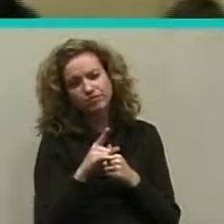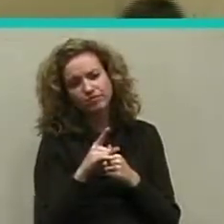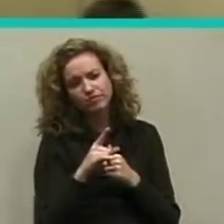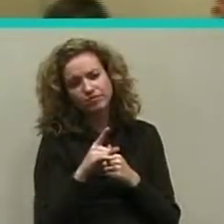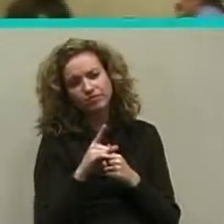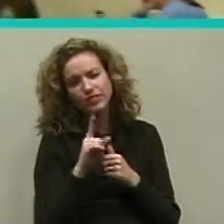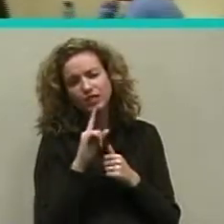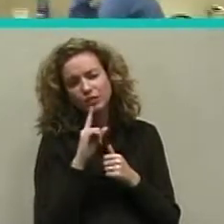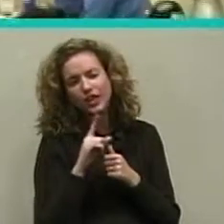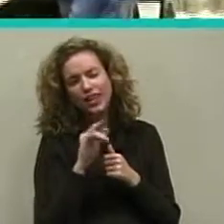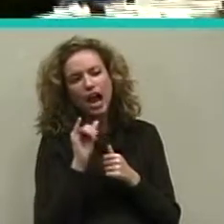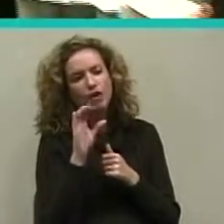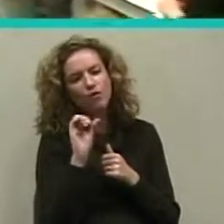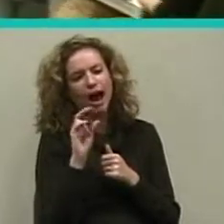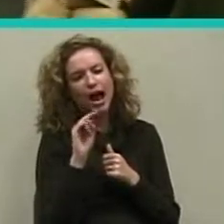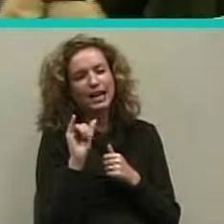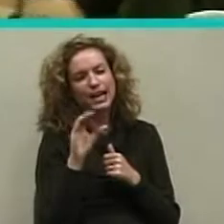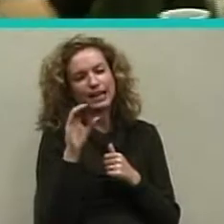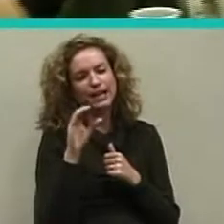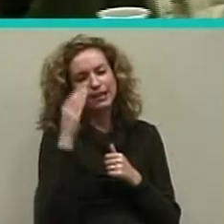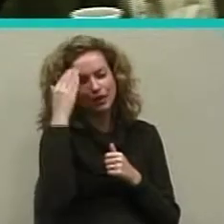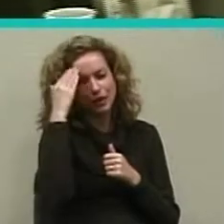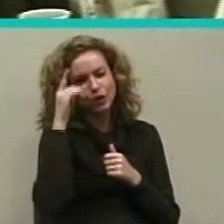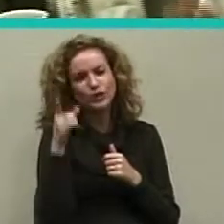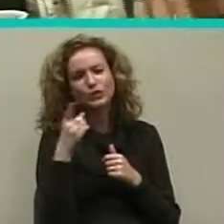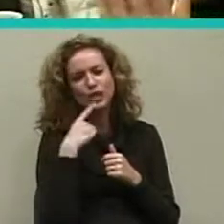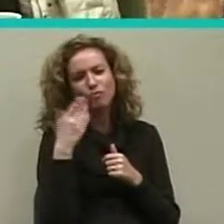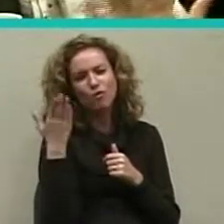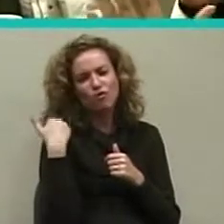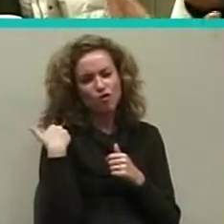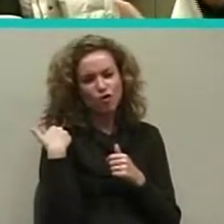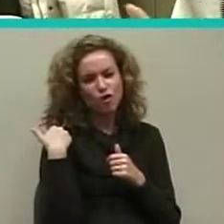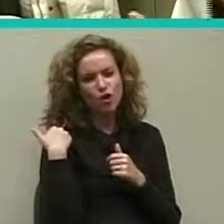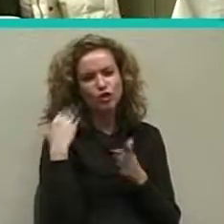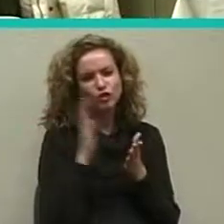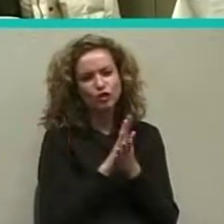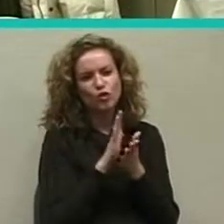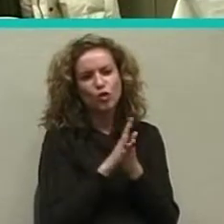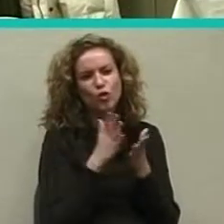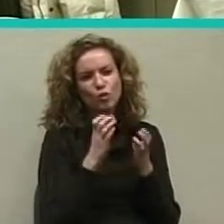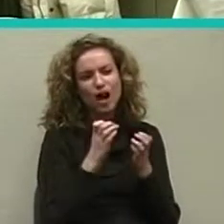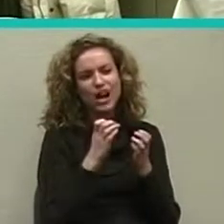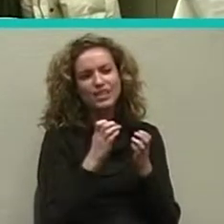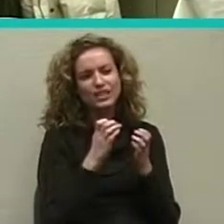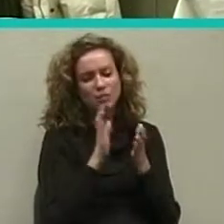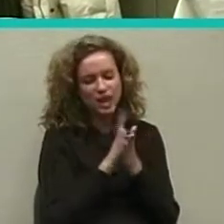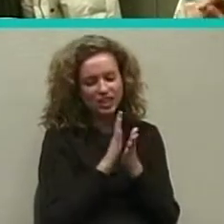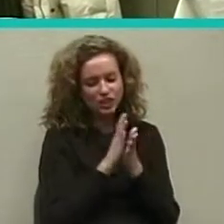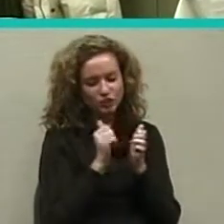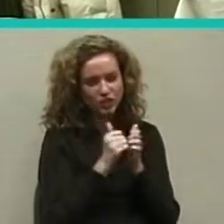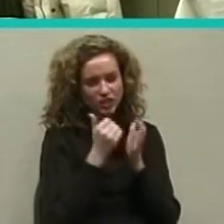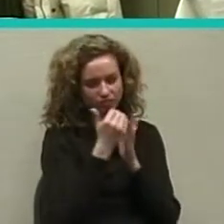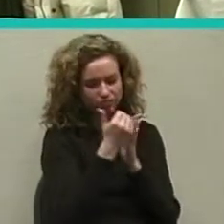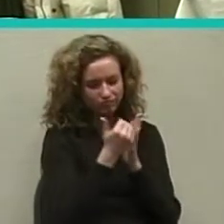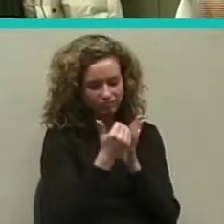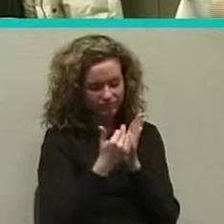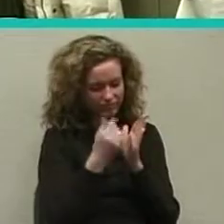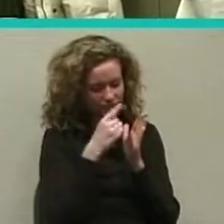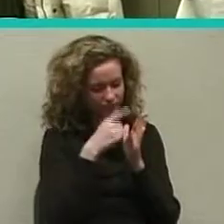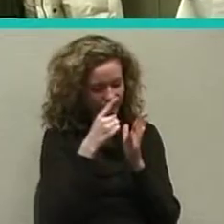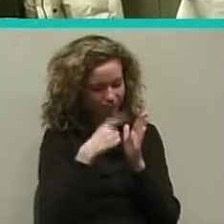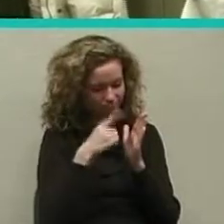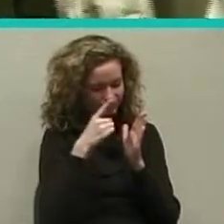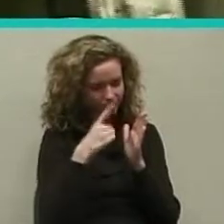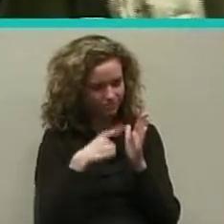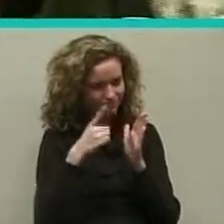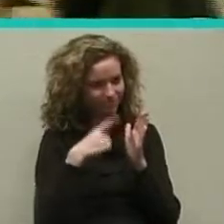about it, and like you had mentioned earlier, the schools just want pages where there's check boxes. There's no writing required to do that, a check. Oh